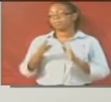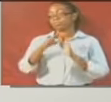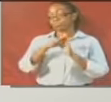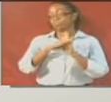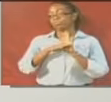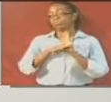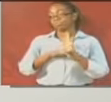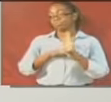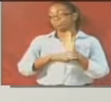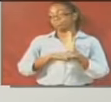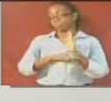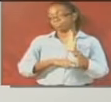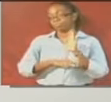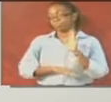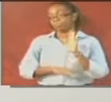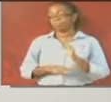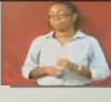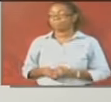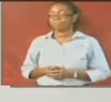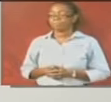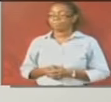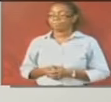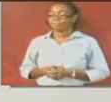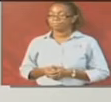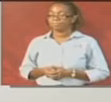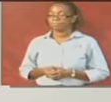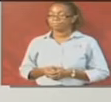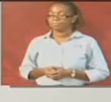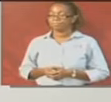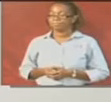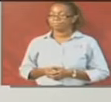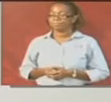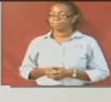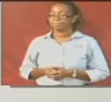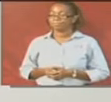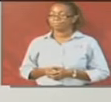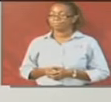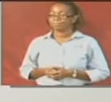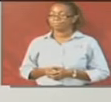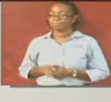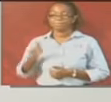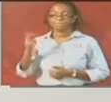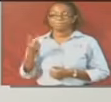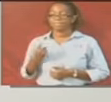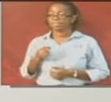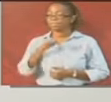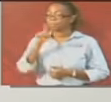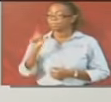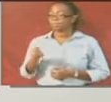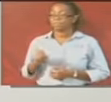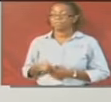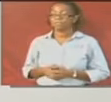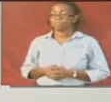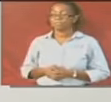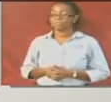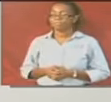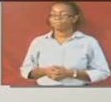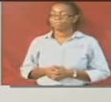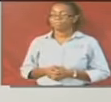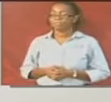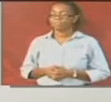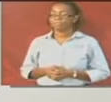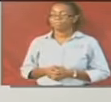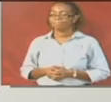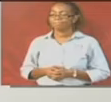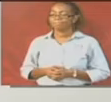that says whether that is successful or not. Now, the second question, with respect to contact tracing, yes,